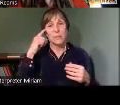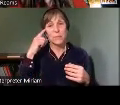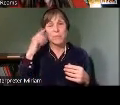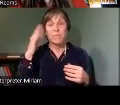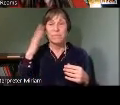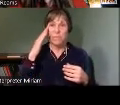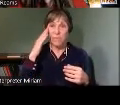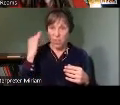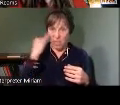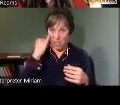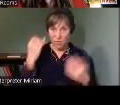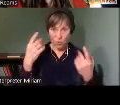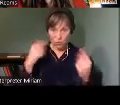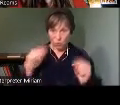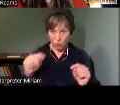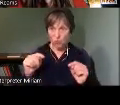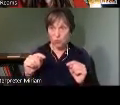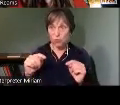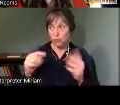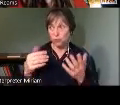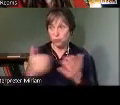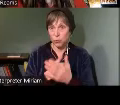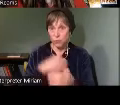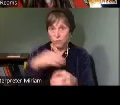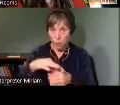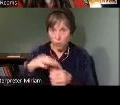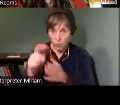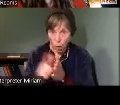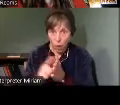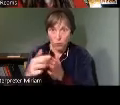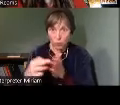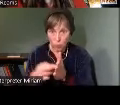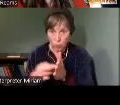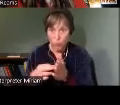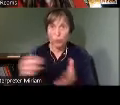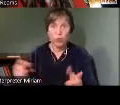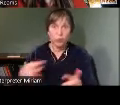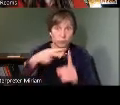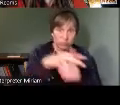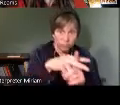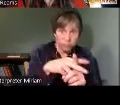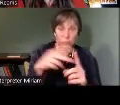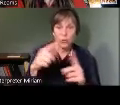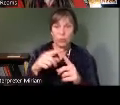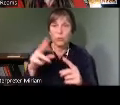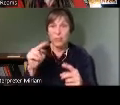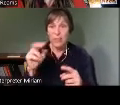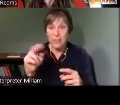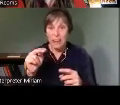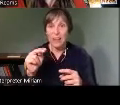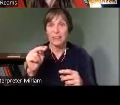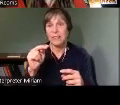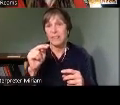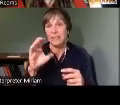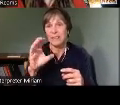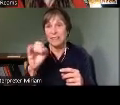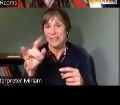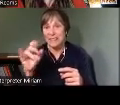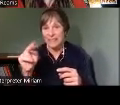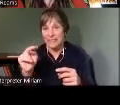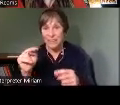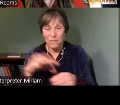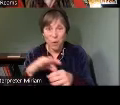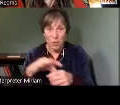towards implementation of um non-citizen voting in new york you know looking for these stories again these trusted